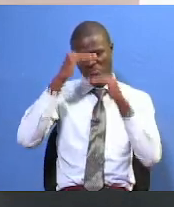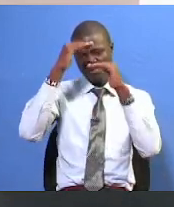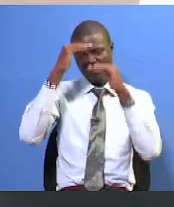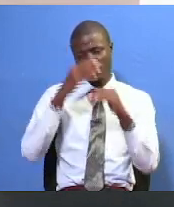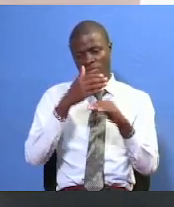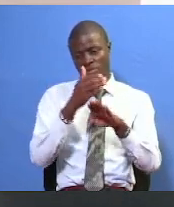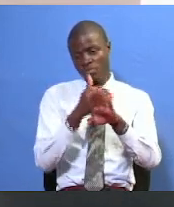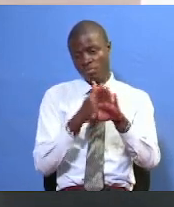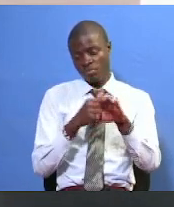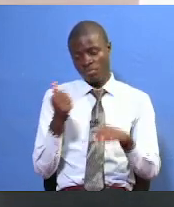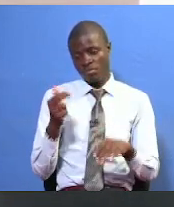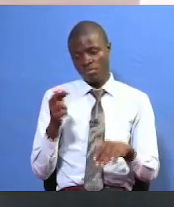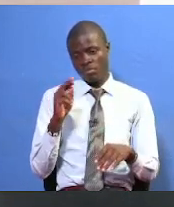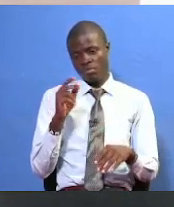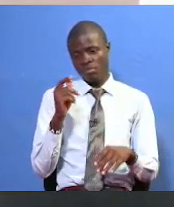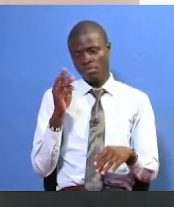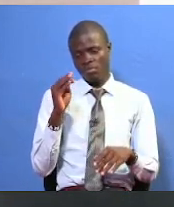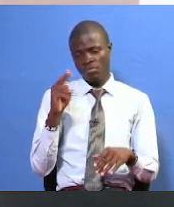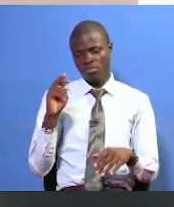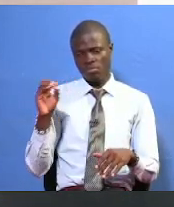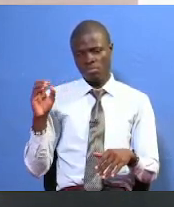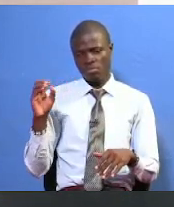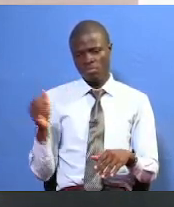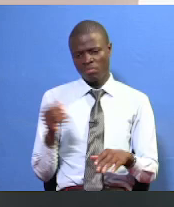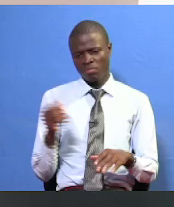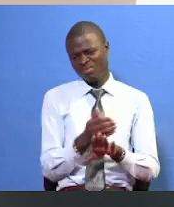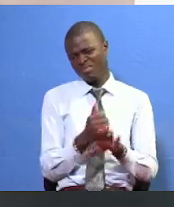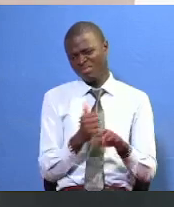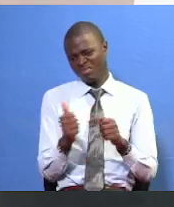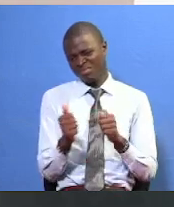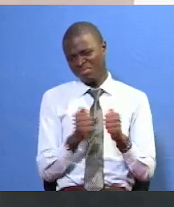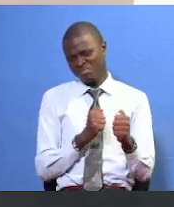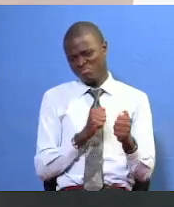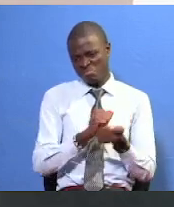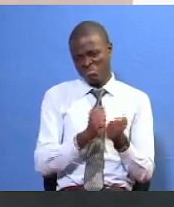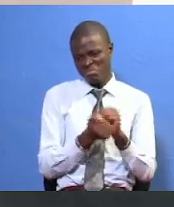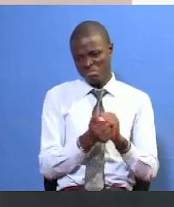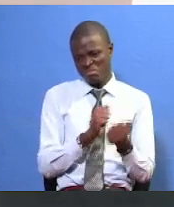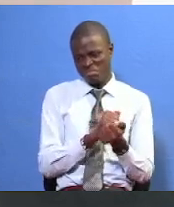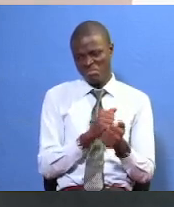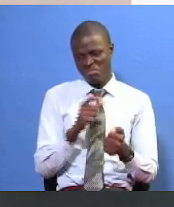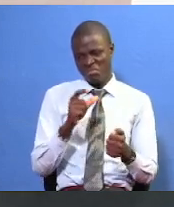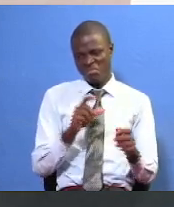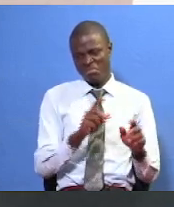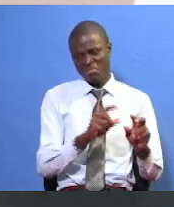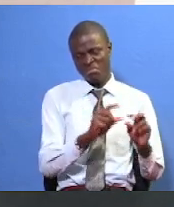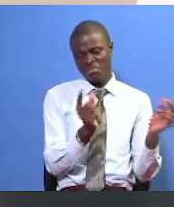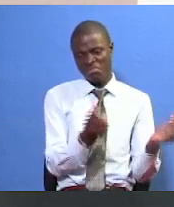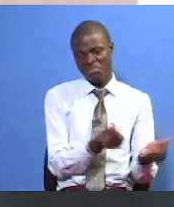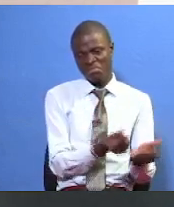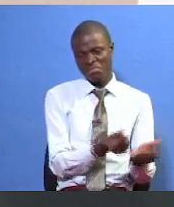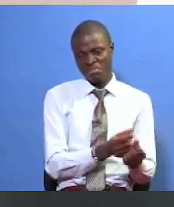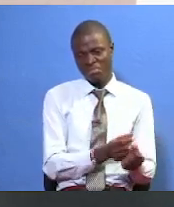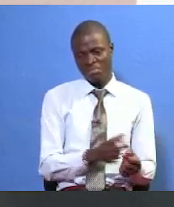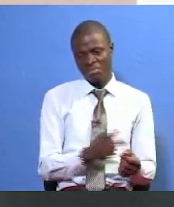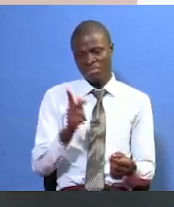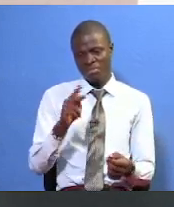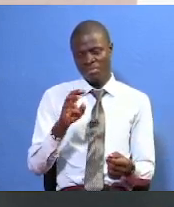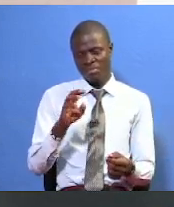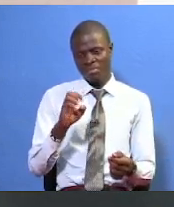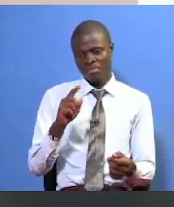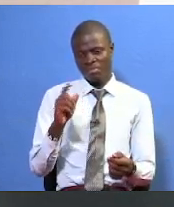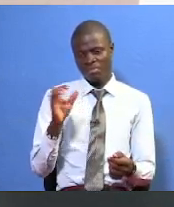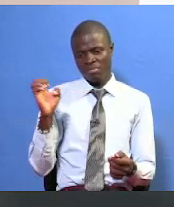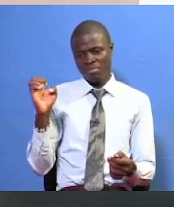editor, in which time I have brushed shoulders with global sports icons such as Pele, the